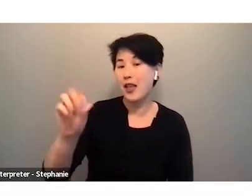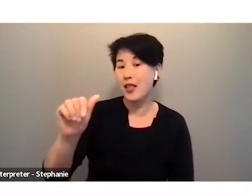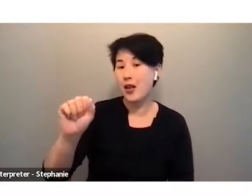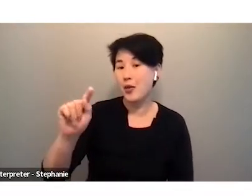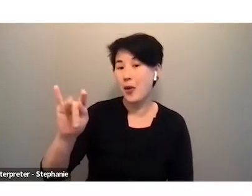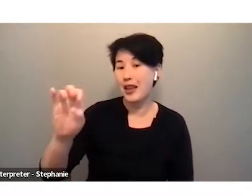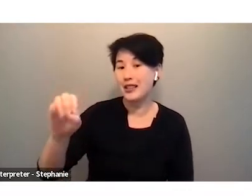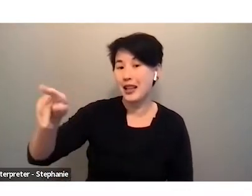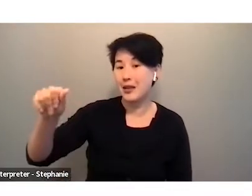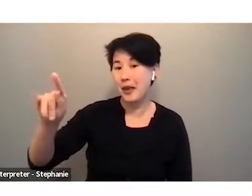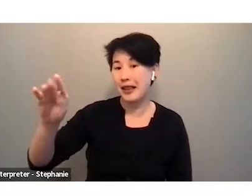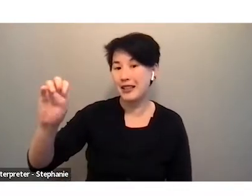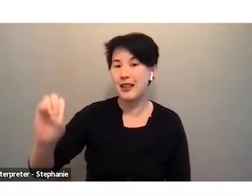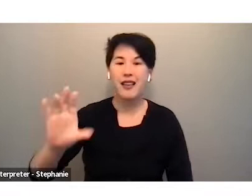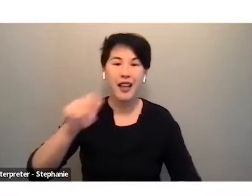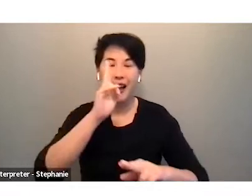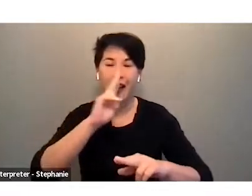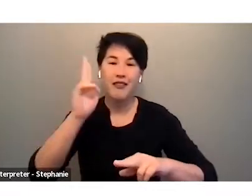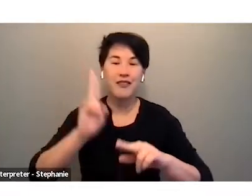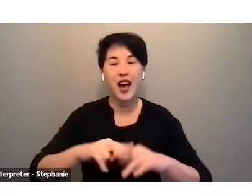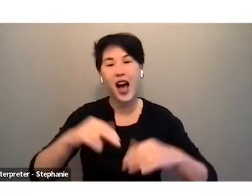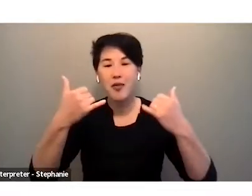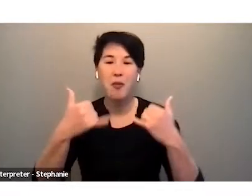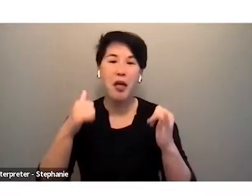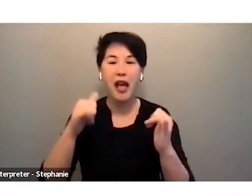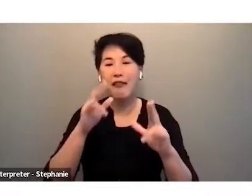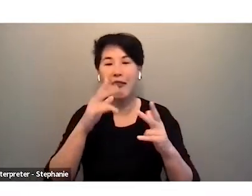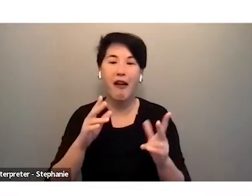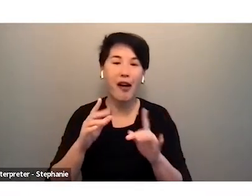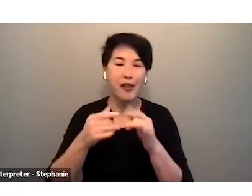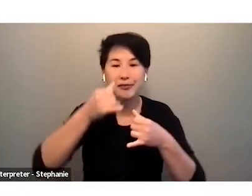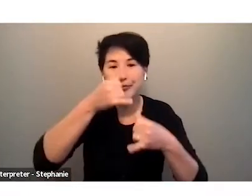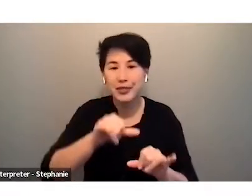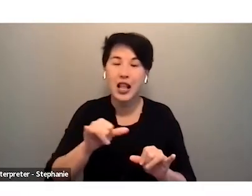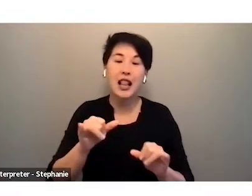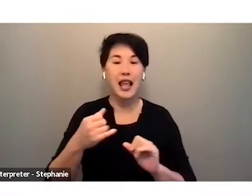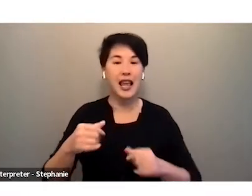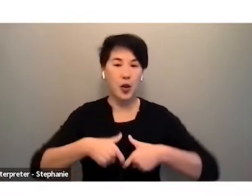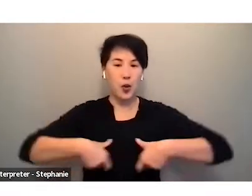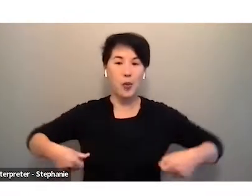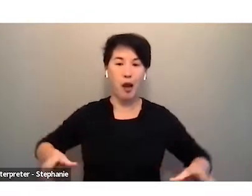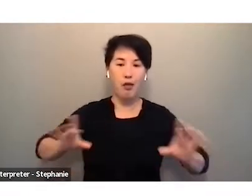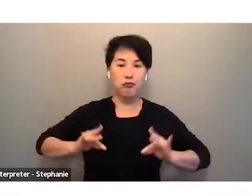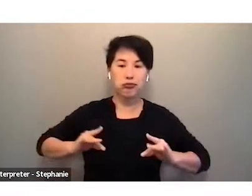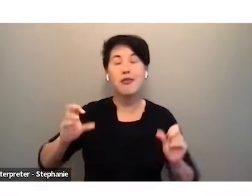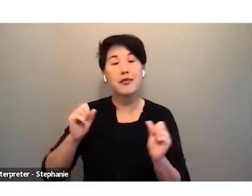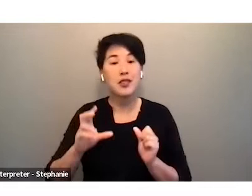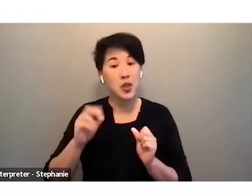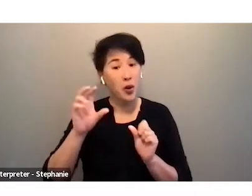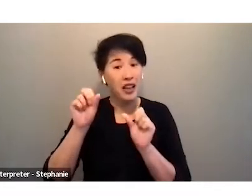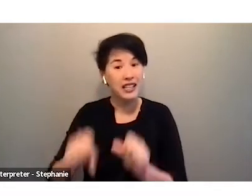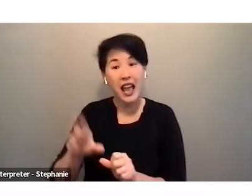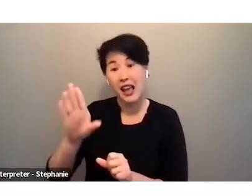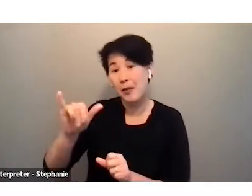series of fun and playful nipple pasties and adhesive bras. and that ultimately biodegrade